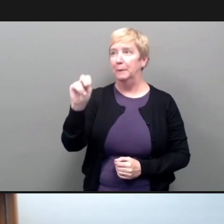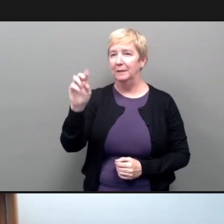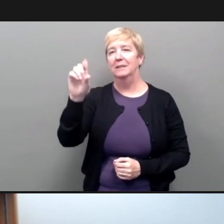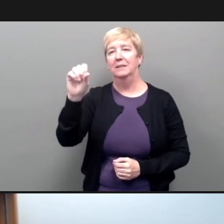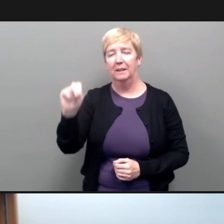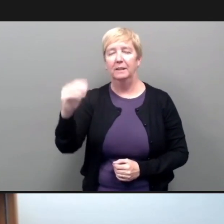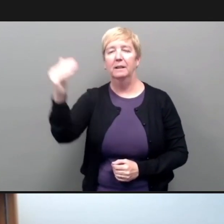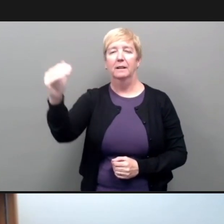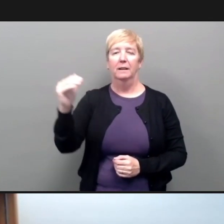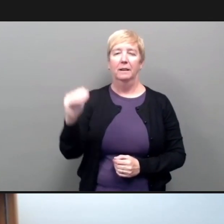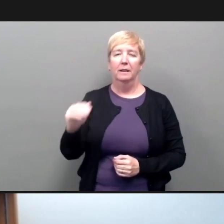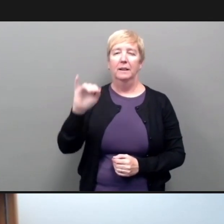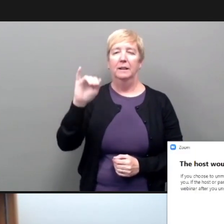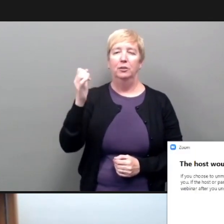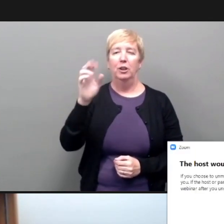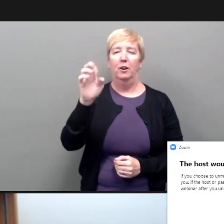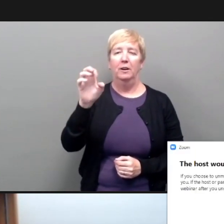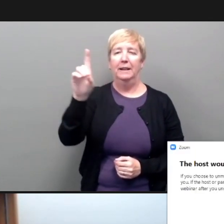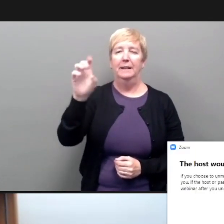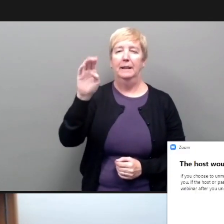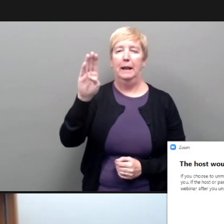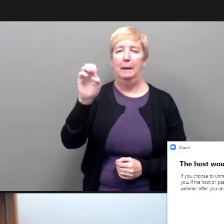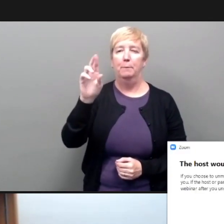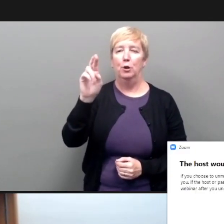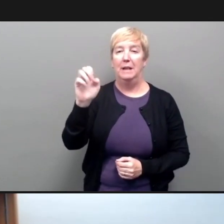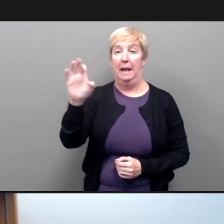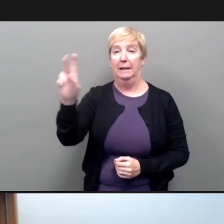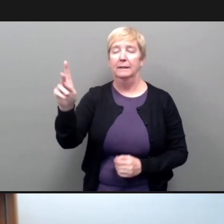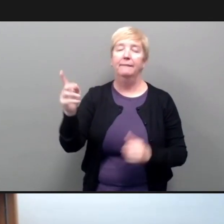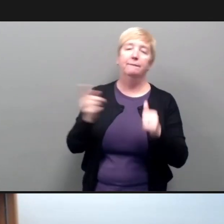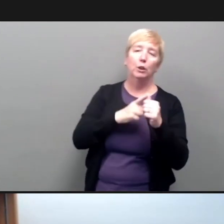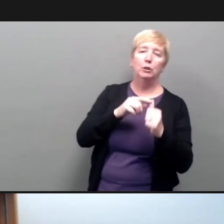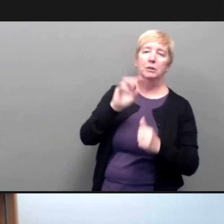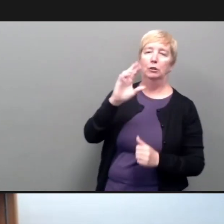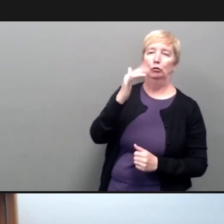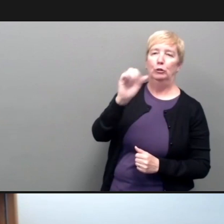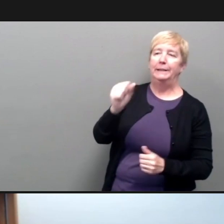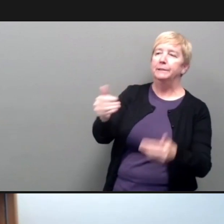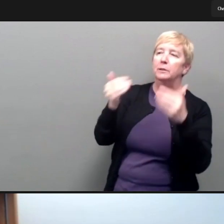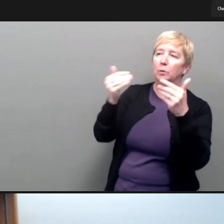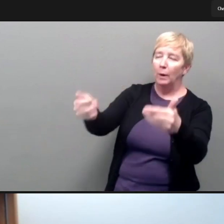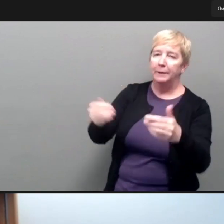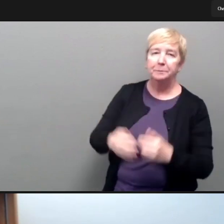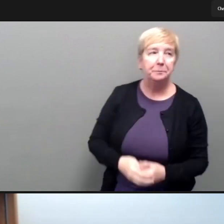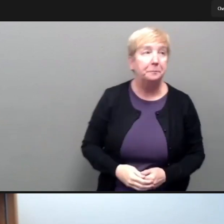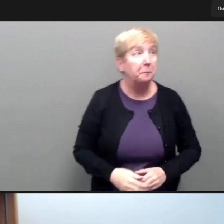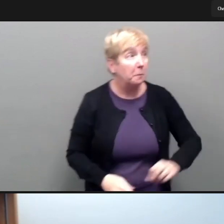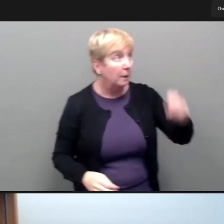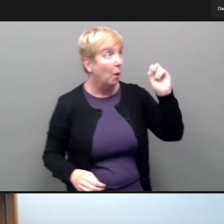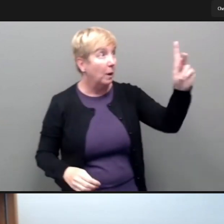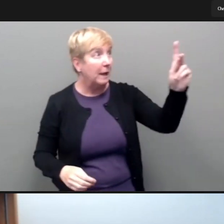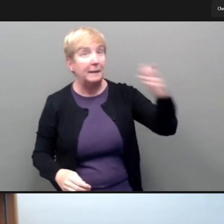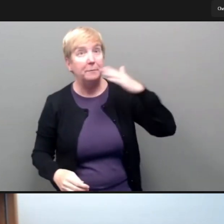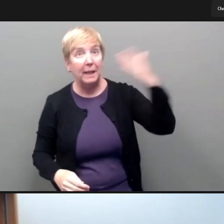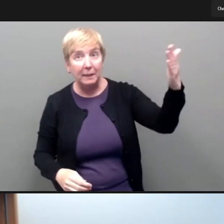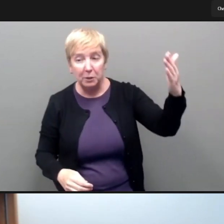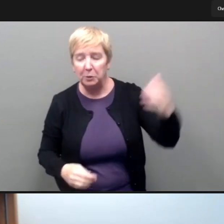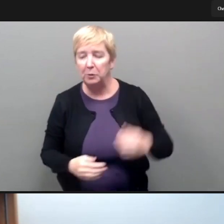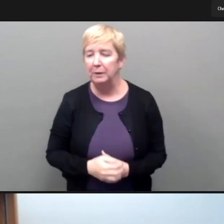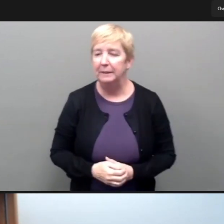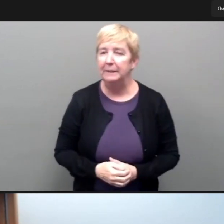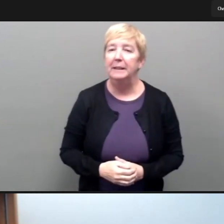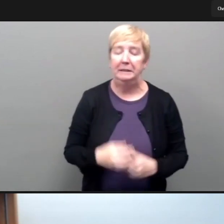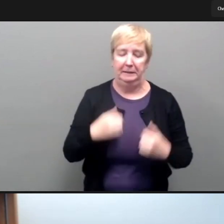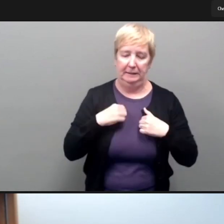Feel free to correct me. Chris, you are unmuted. All right. Thank you all very much. This is